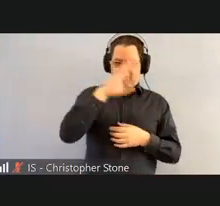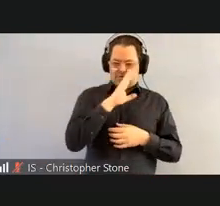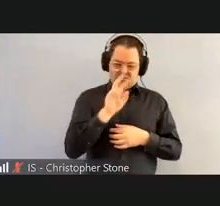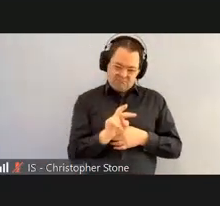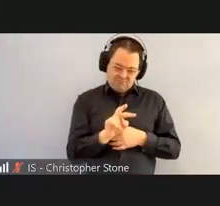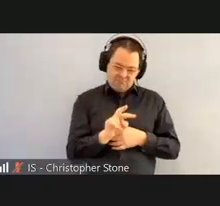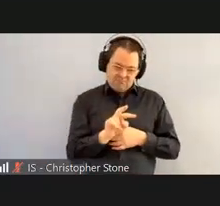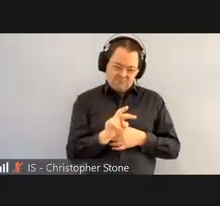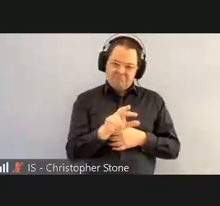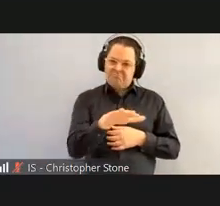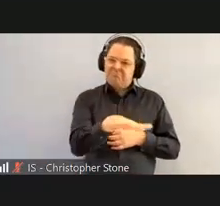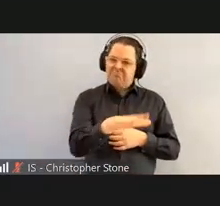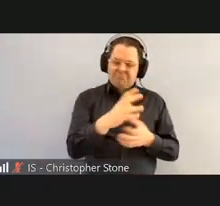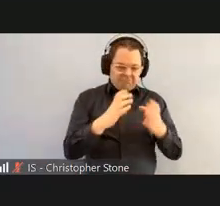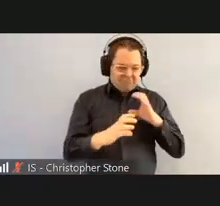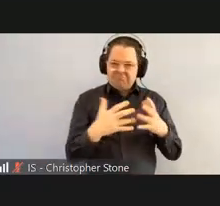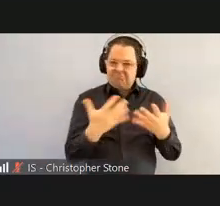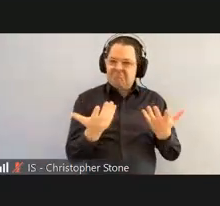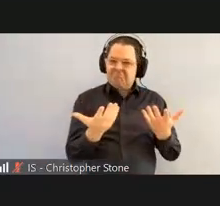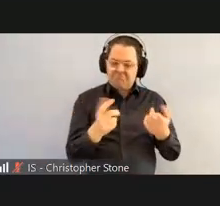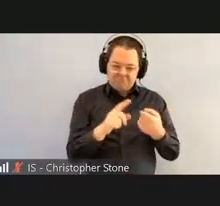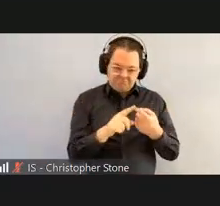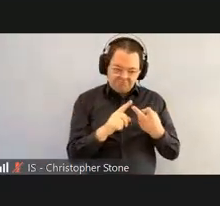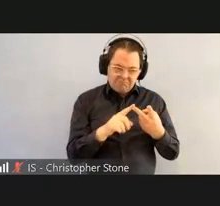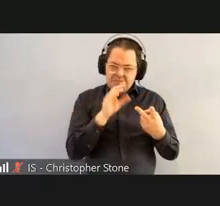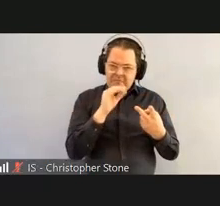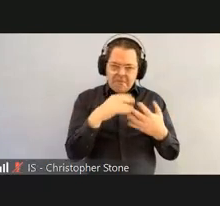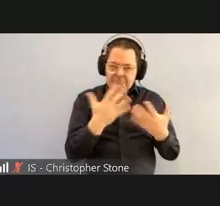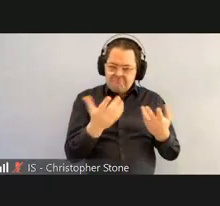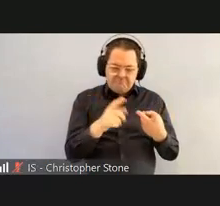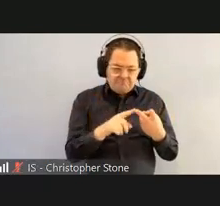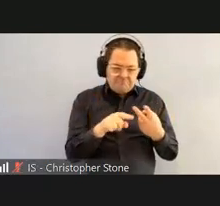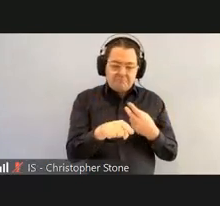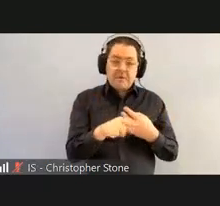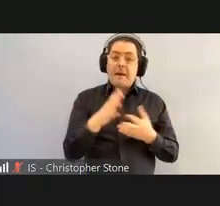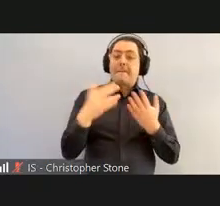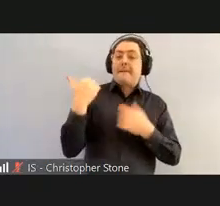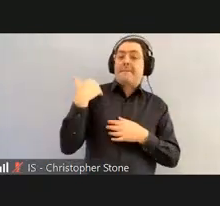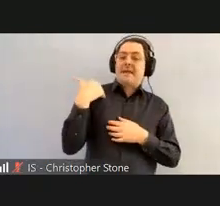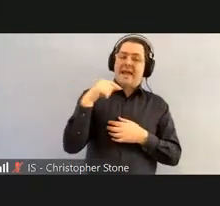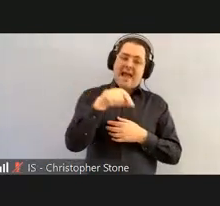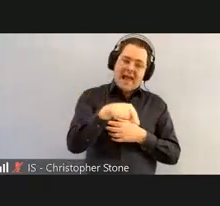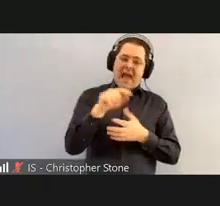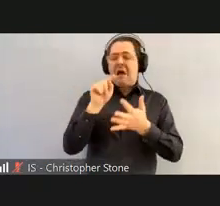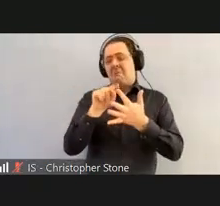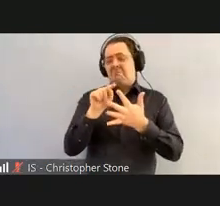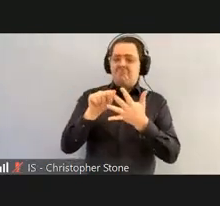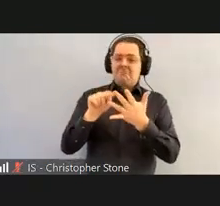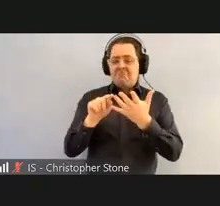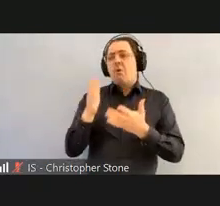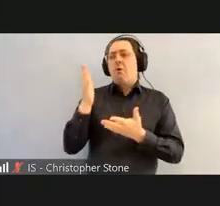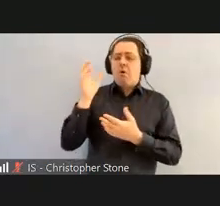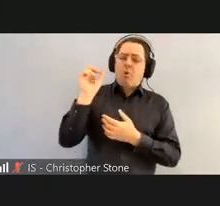cannot communicate. And in the early years, they are told maybe it is this, maybe it is the other.